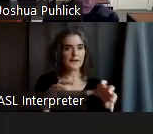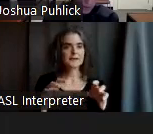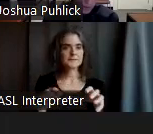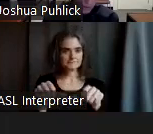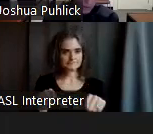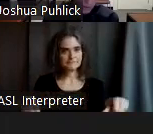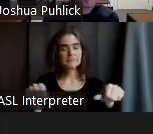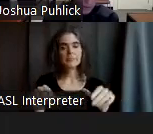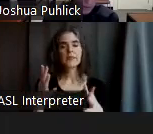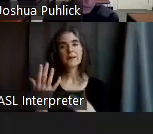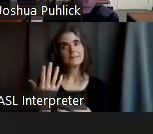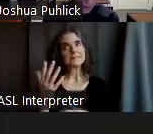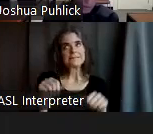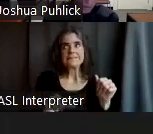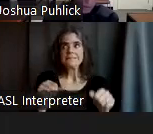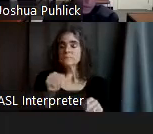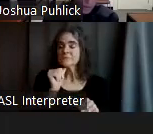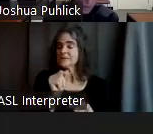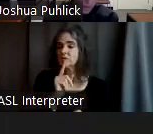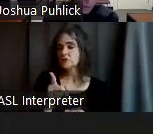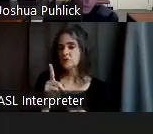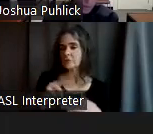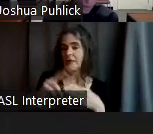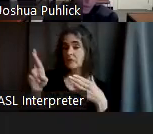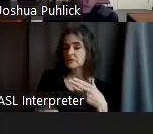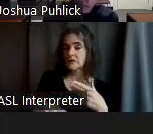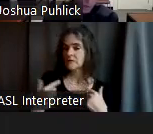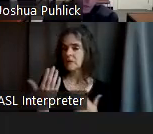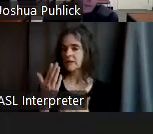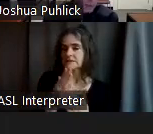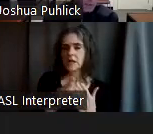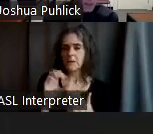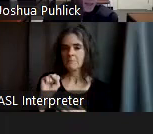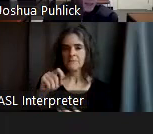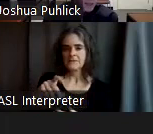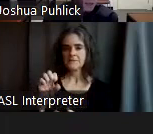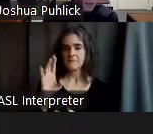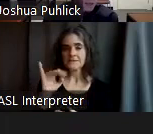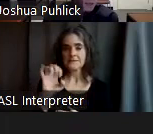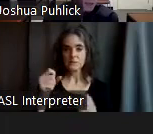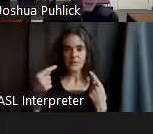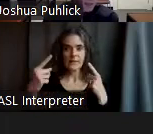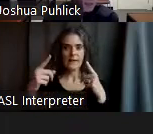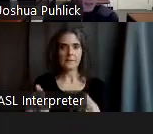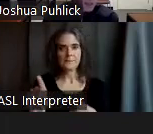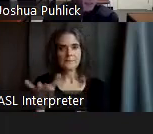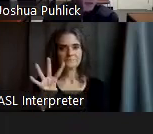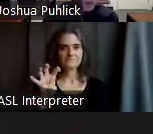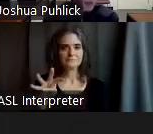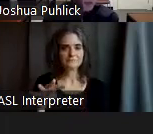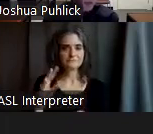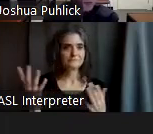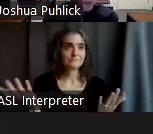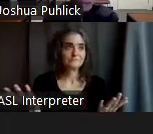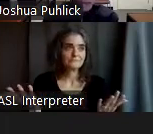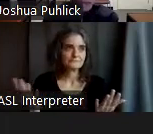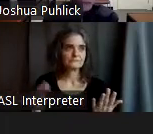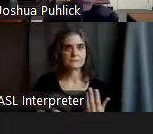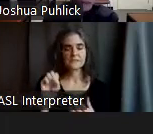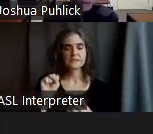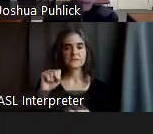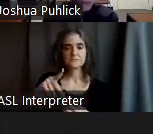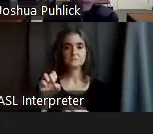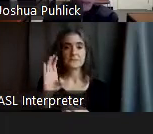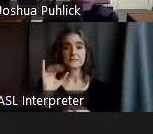unsure about the outcomes that some species will have. So I think maintaining that species diversity for